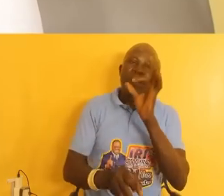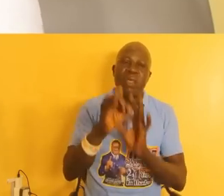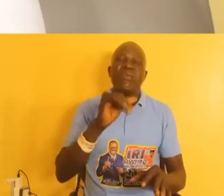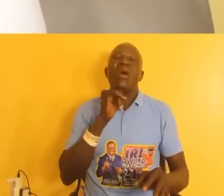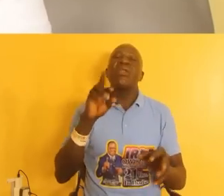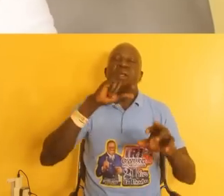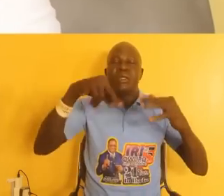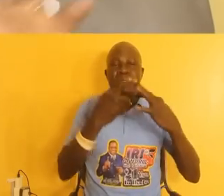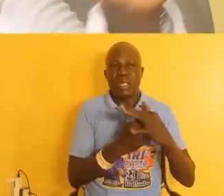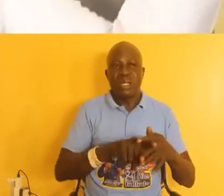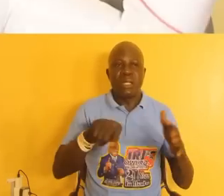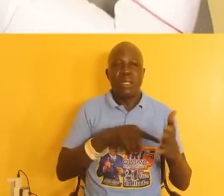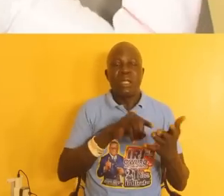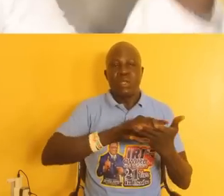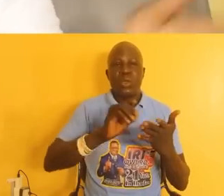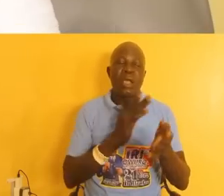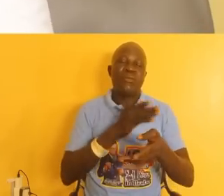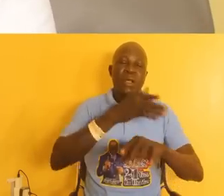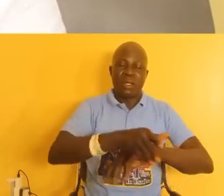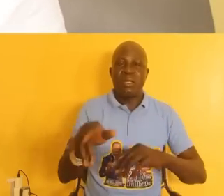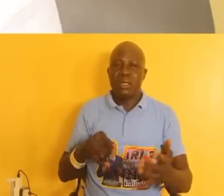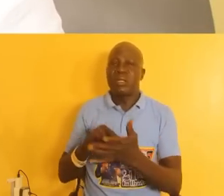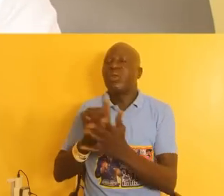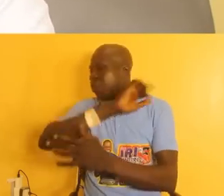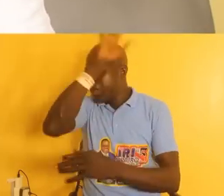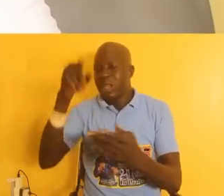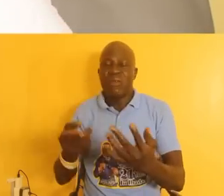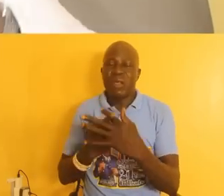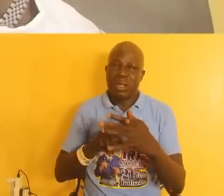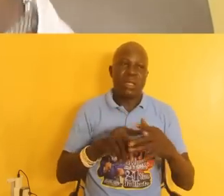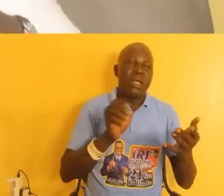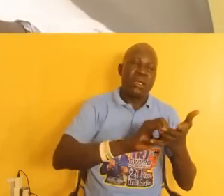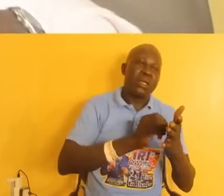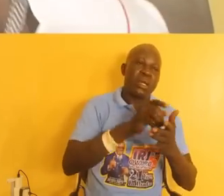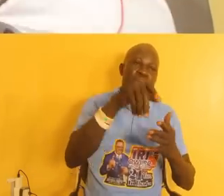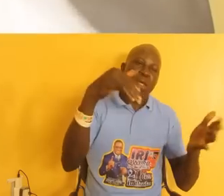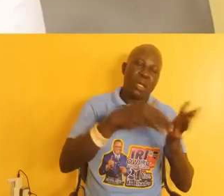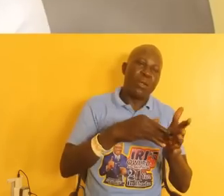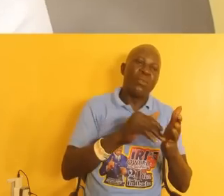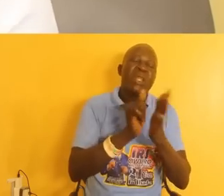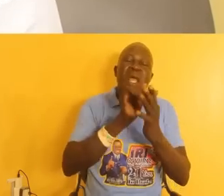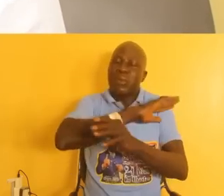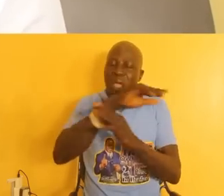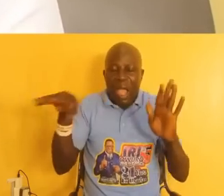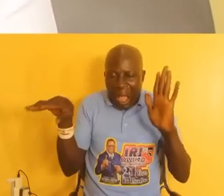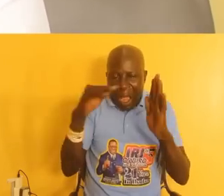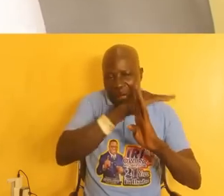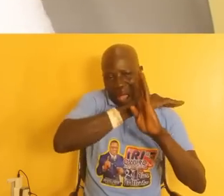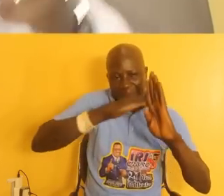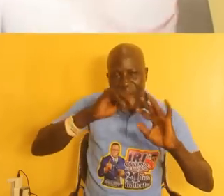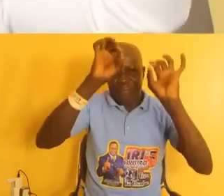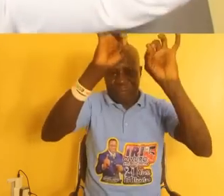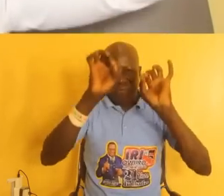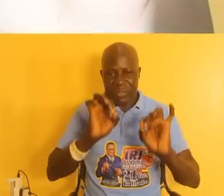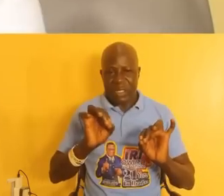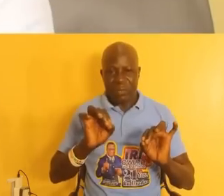the register lo say. Lẹ́yìn ọ̀sẹ̀ yìí, a ò lè rẹ́gísítà ẹ mọ́. Kí ló pẹ́ àbọ̀ ẹ̀kọ́ ló máa kọ́. So,